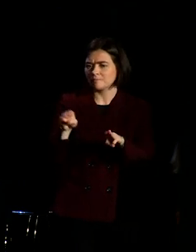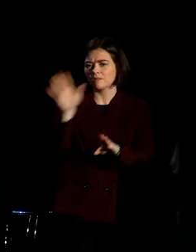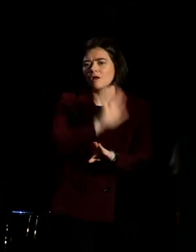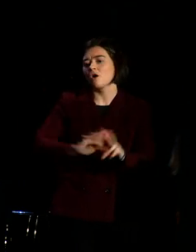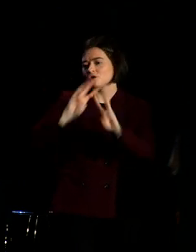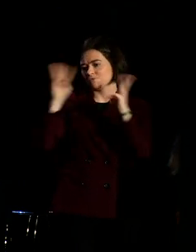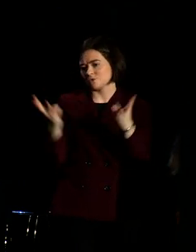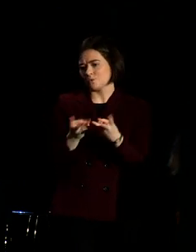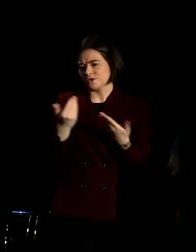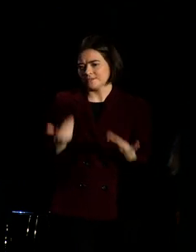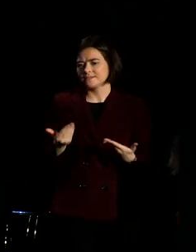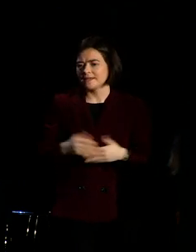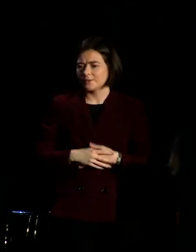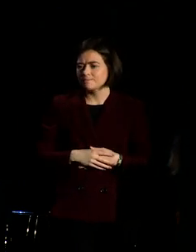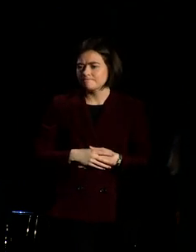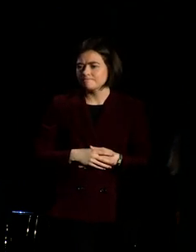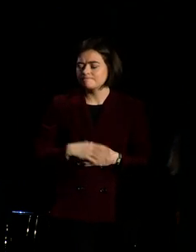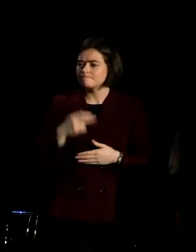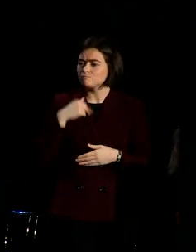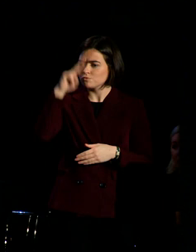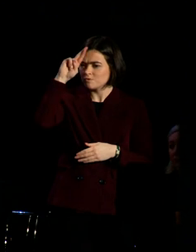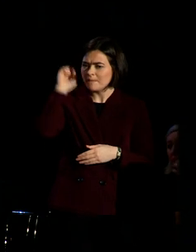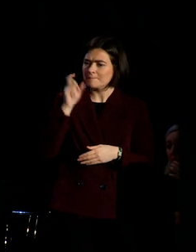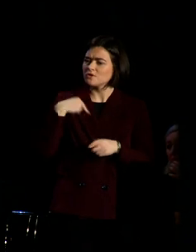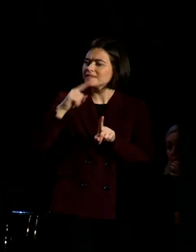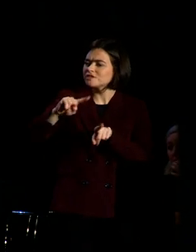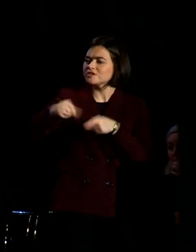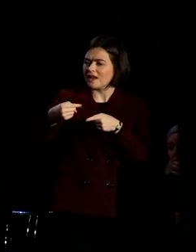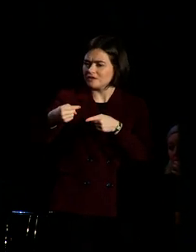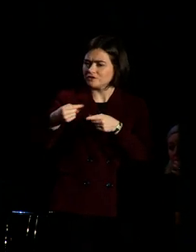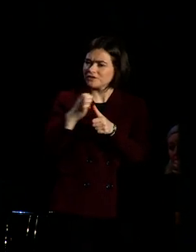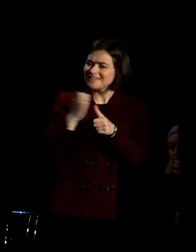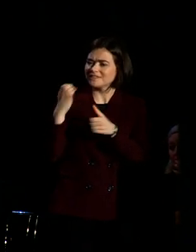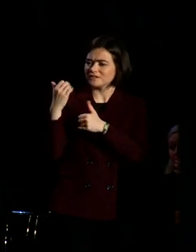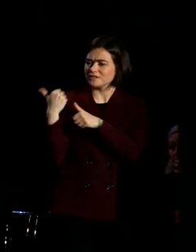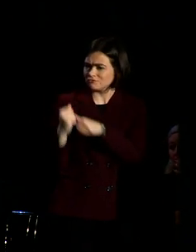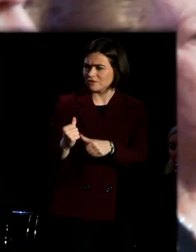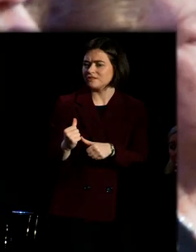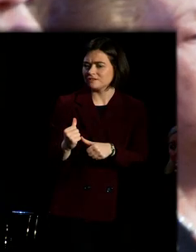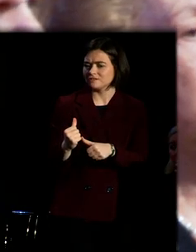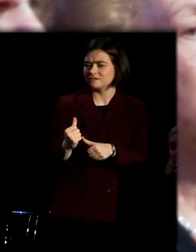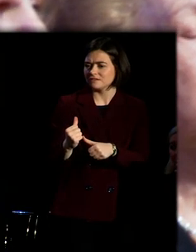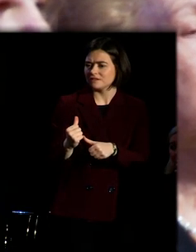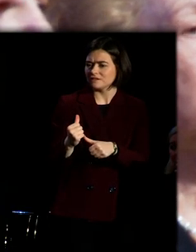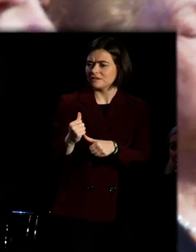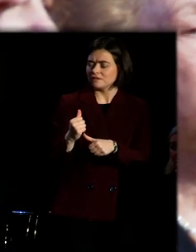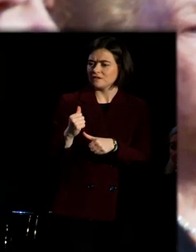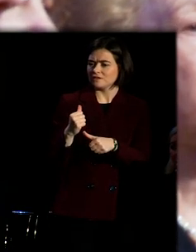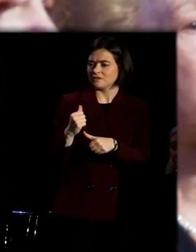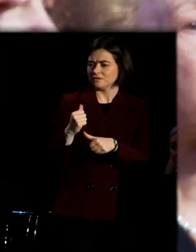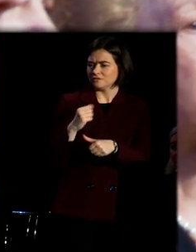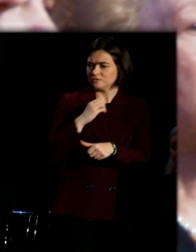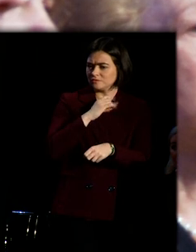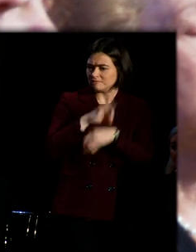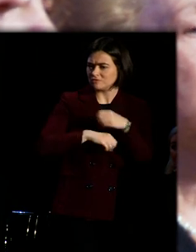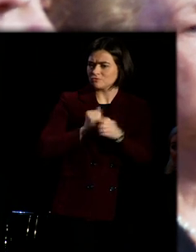the world today. We reflect on the challenge for each generation to reject